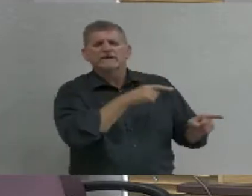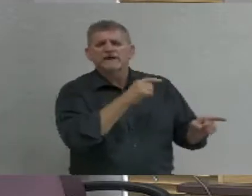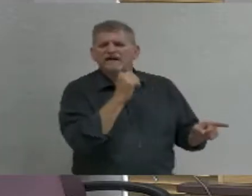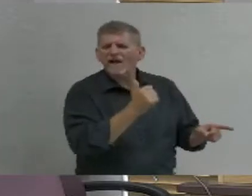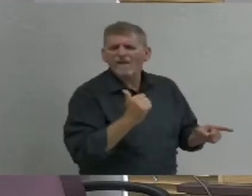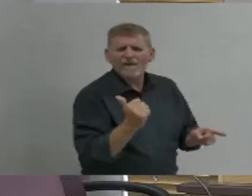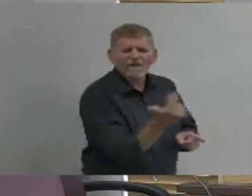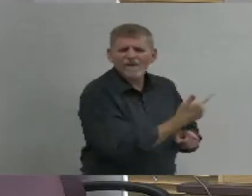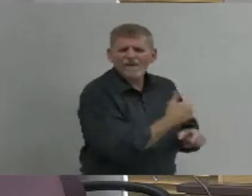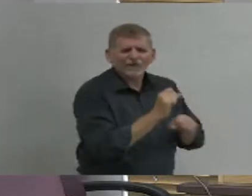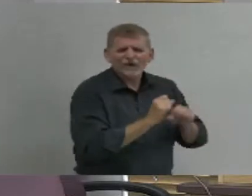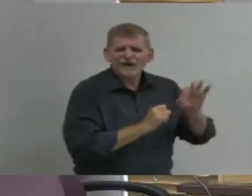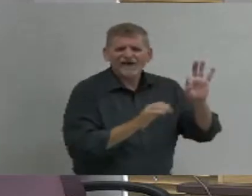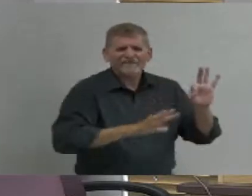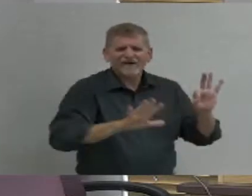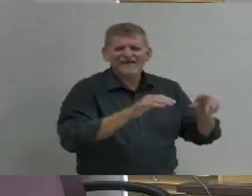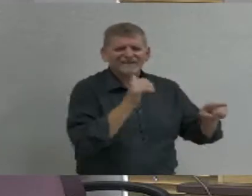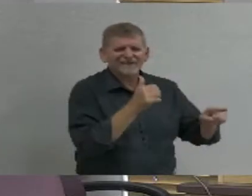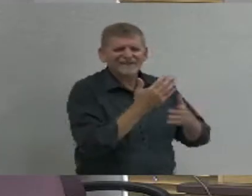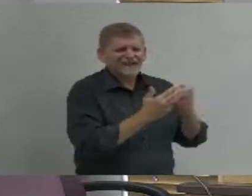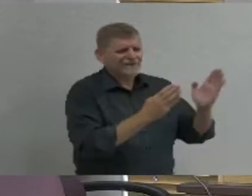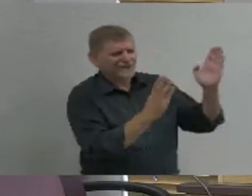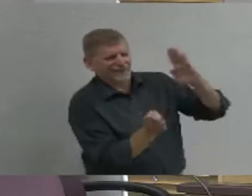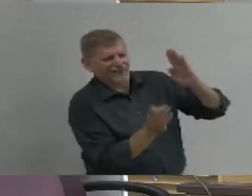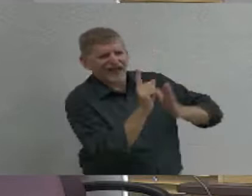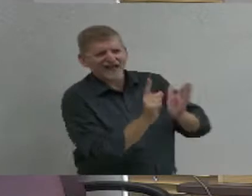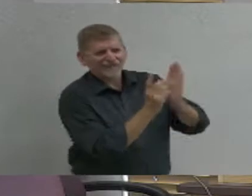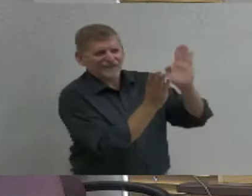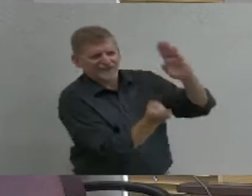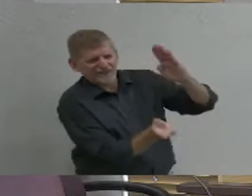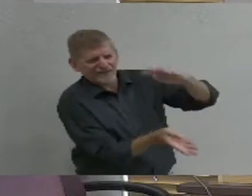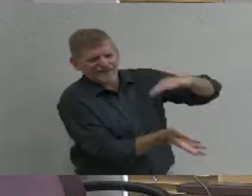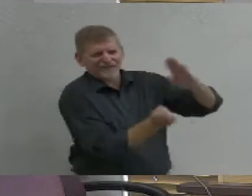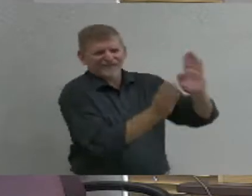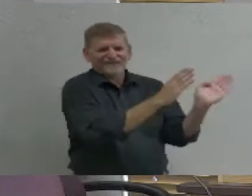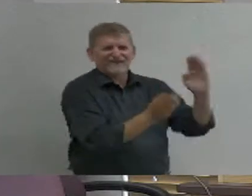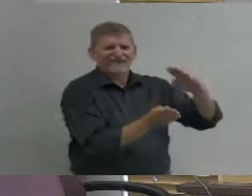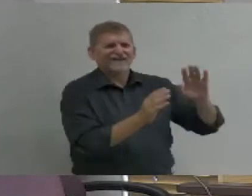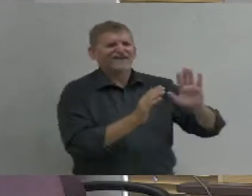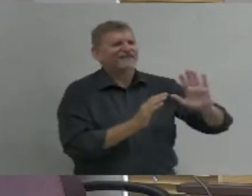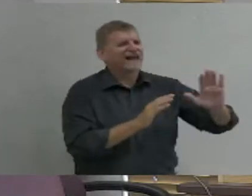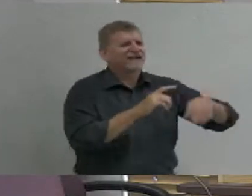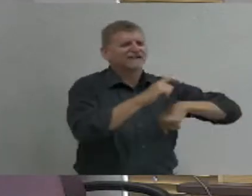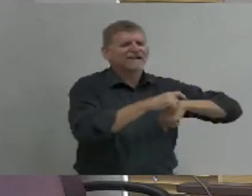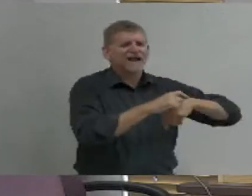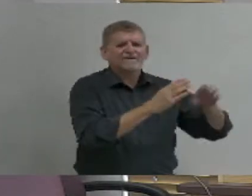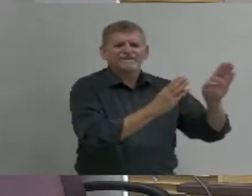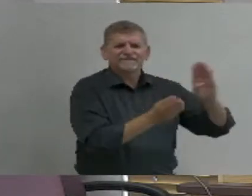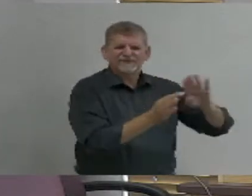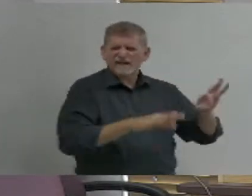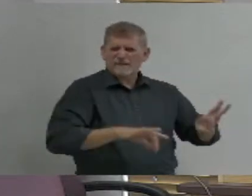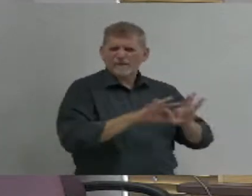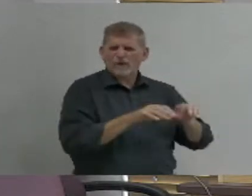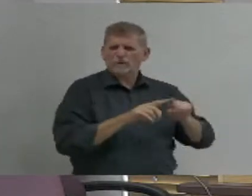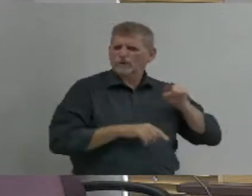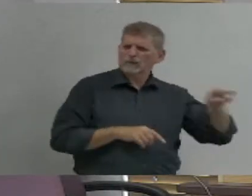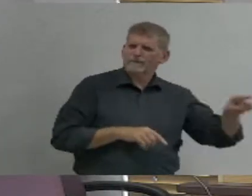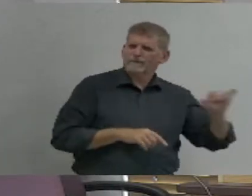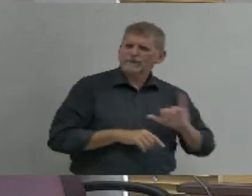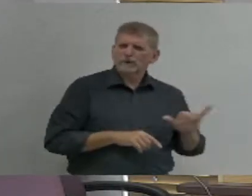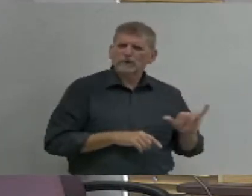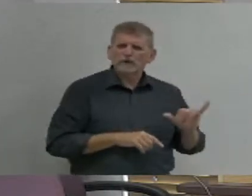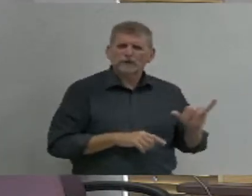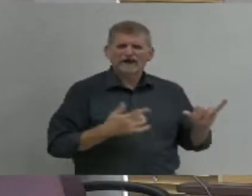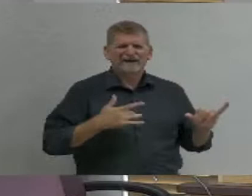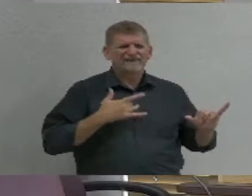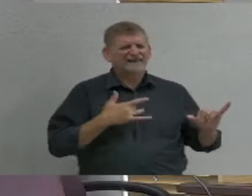Other people have lifestyles that, you know, their lifestyles matter too. And I don't think it's going to,